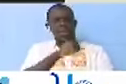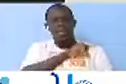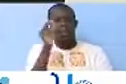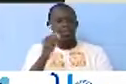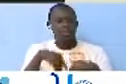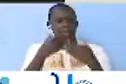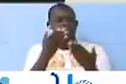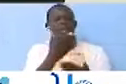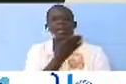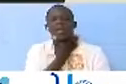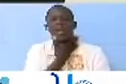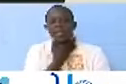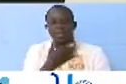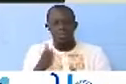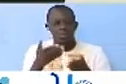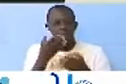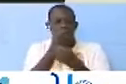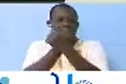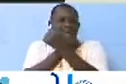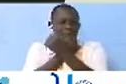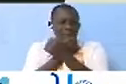of detention?